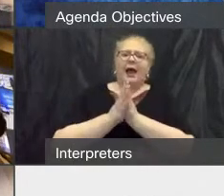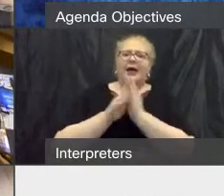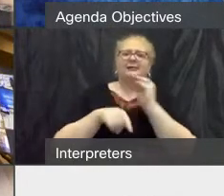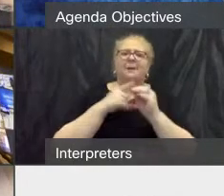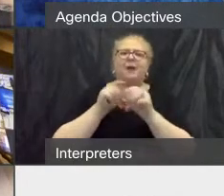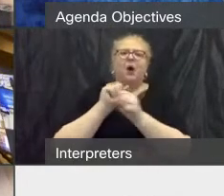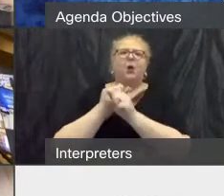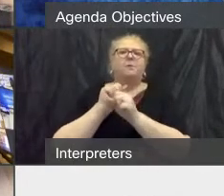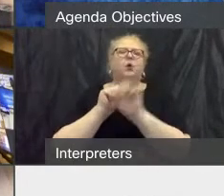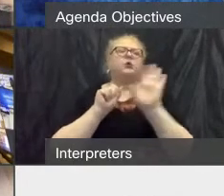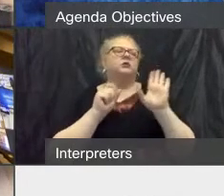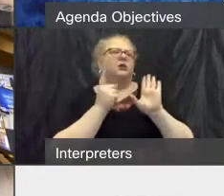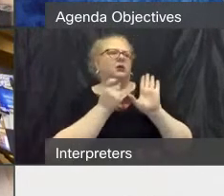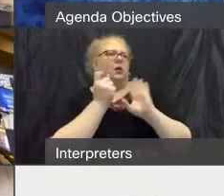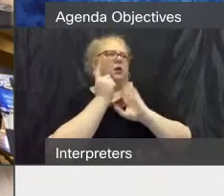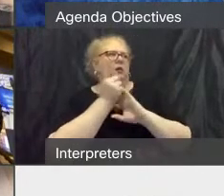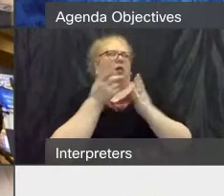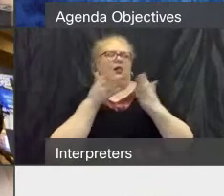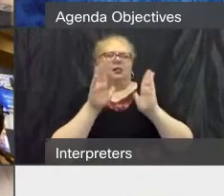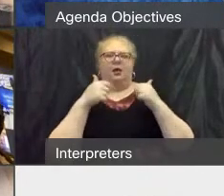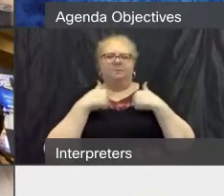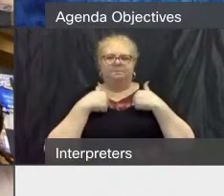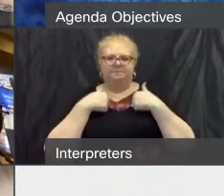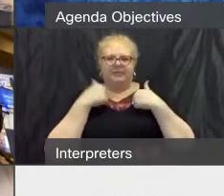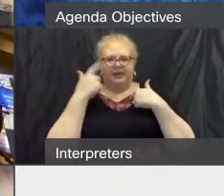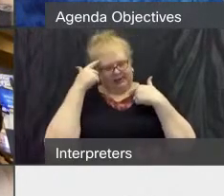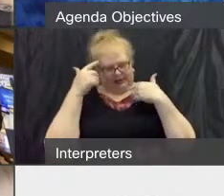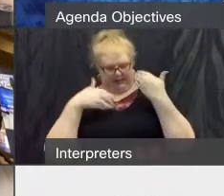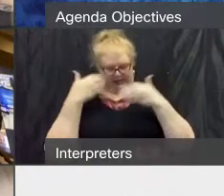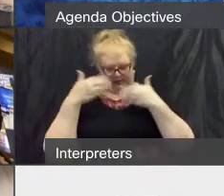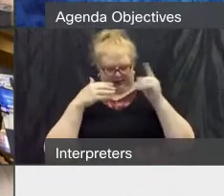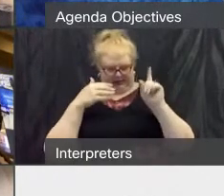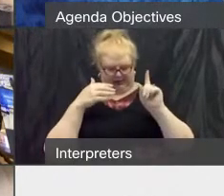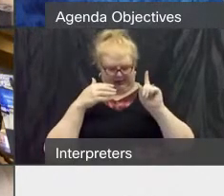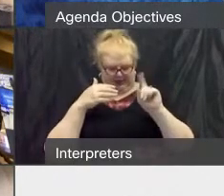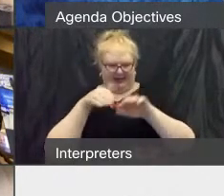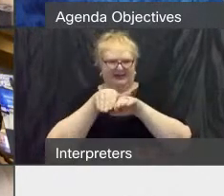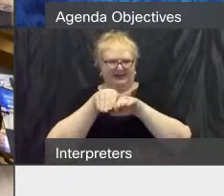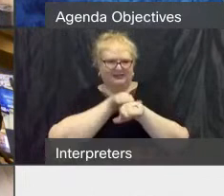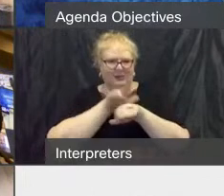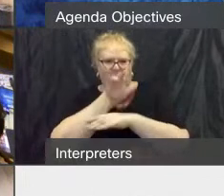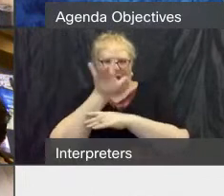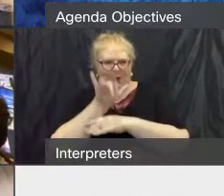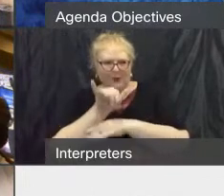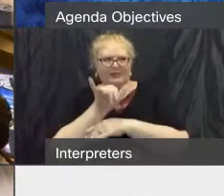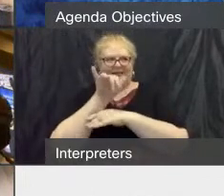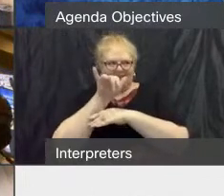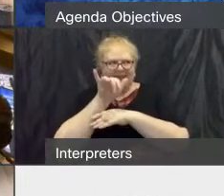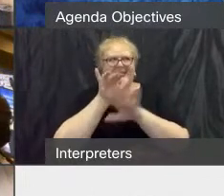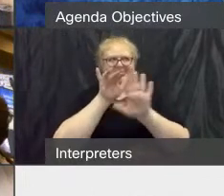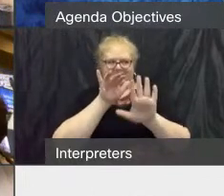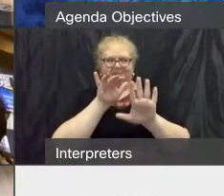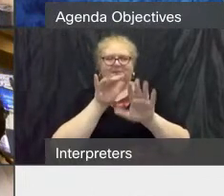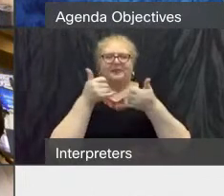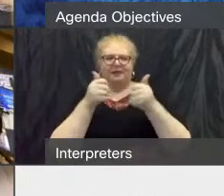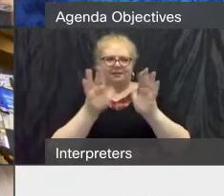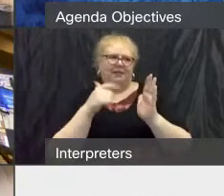me get my mind rolling, because stuff comes out slowly at times.